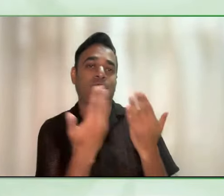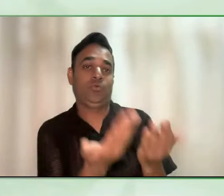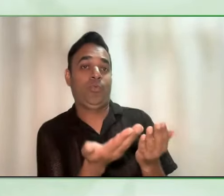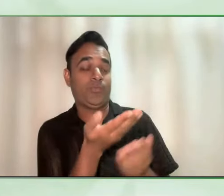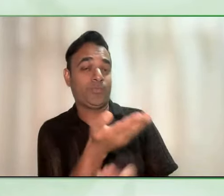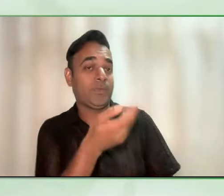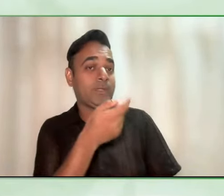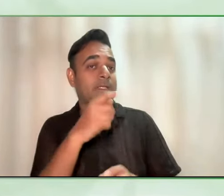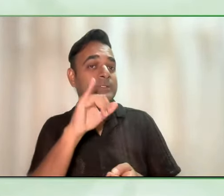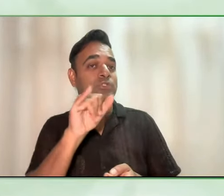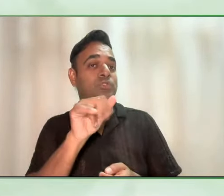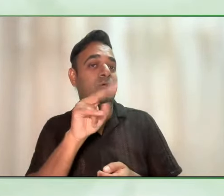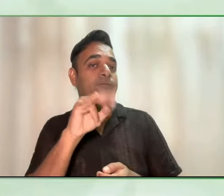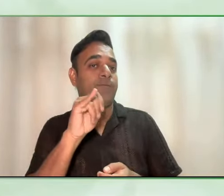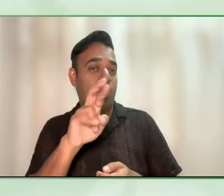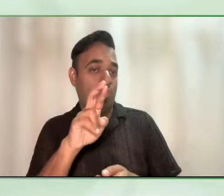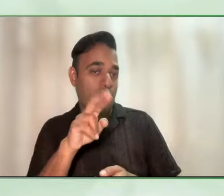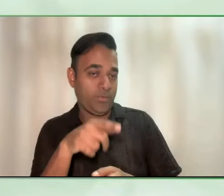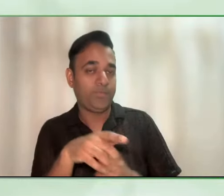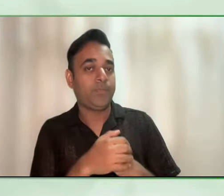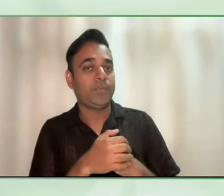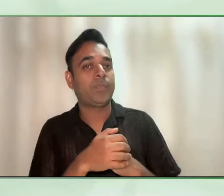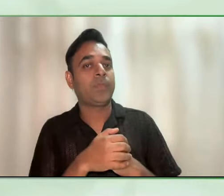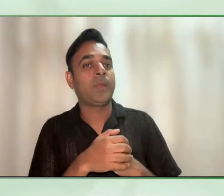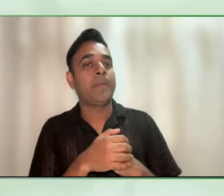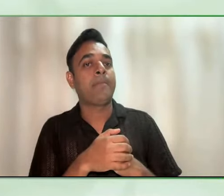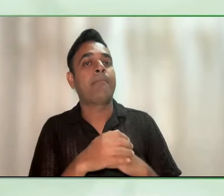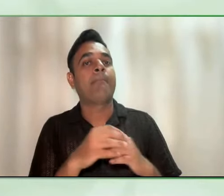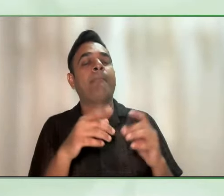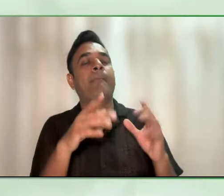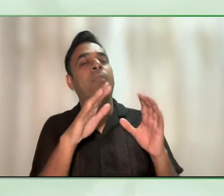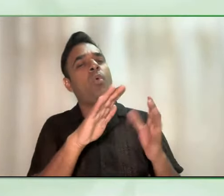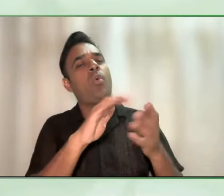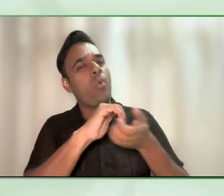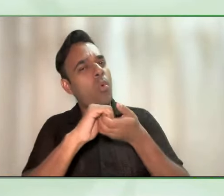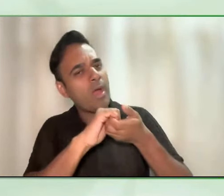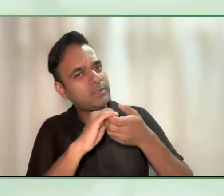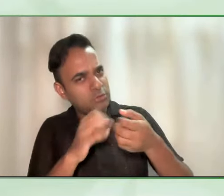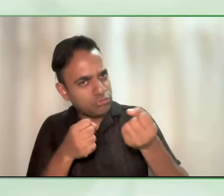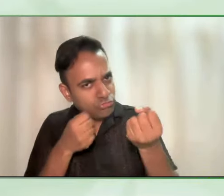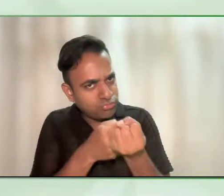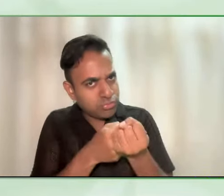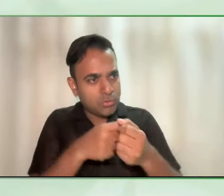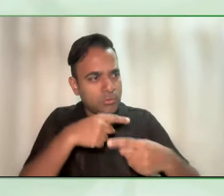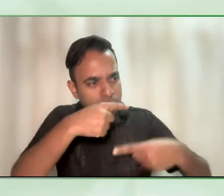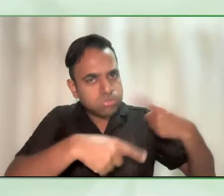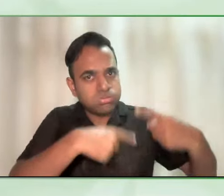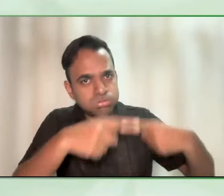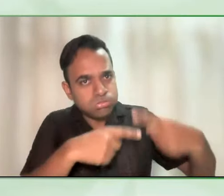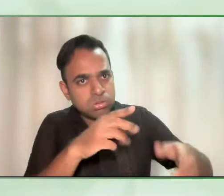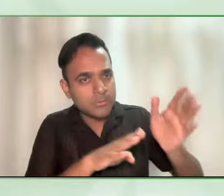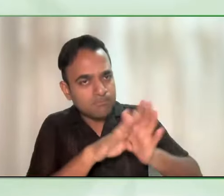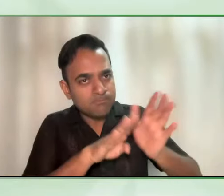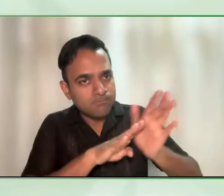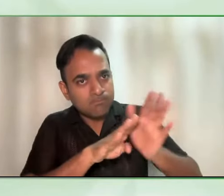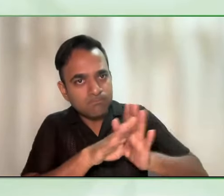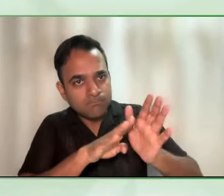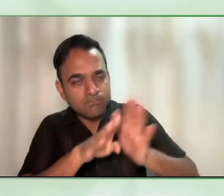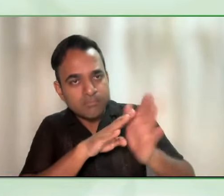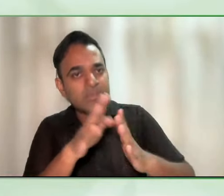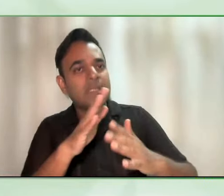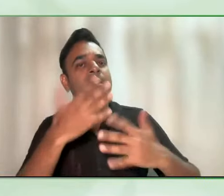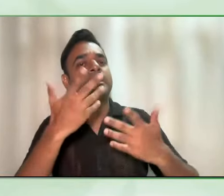of defining participation and digital skills as an essential part of participation for persons with disabilities in society. The second